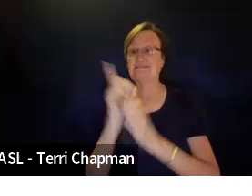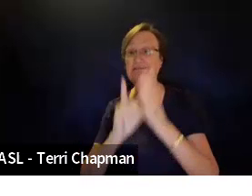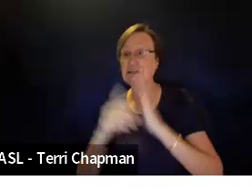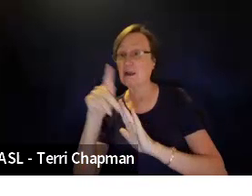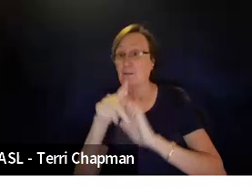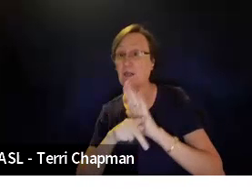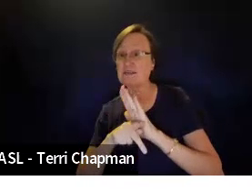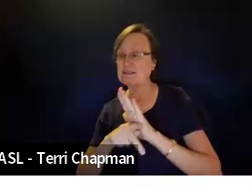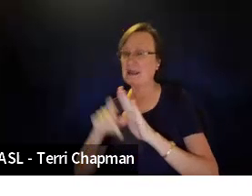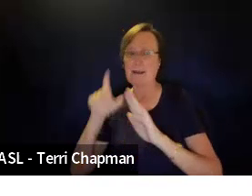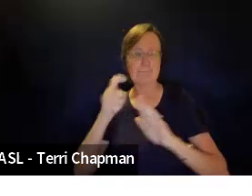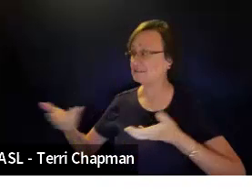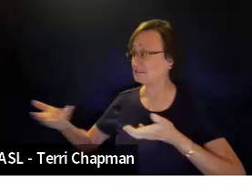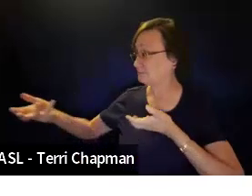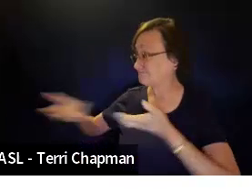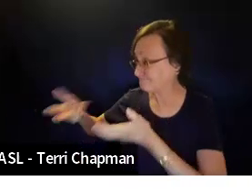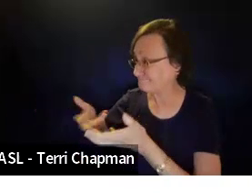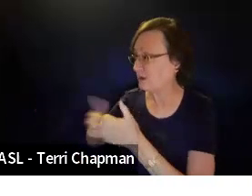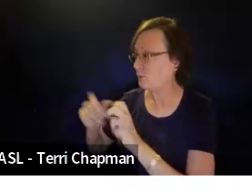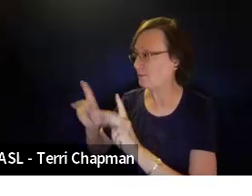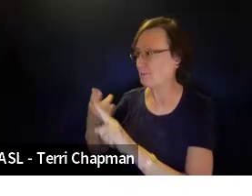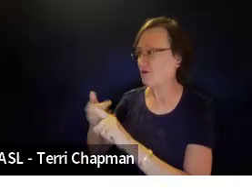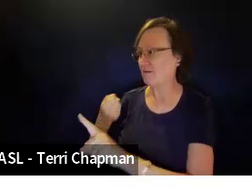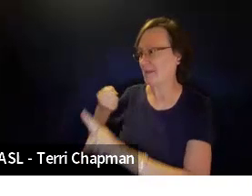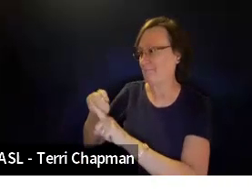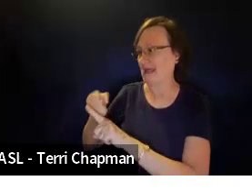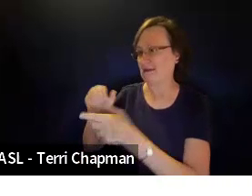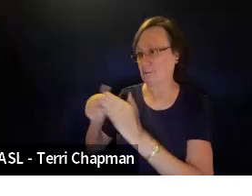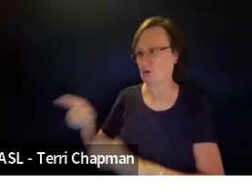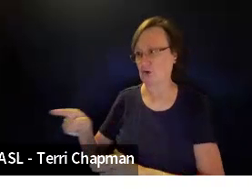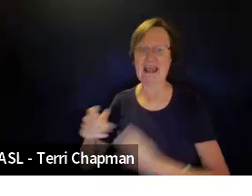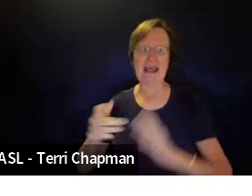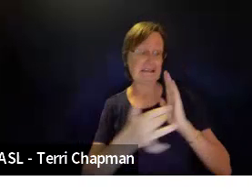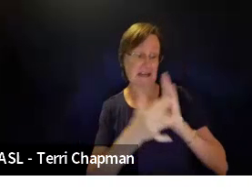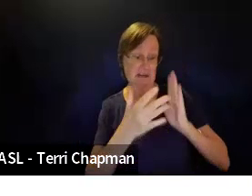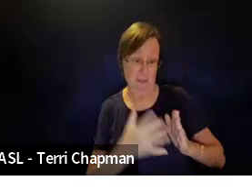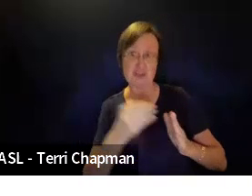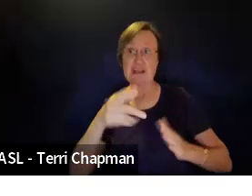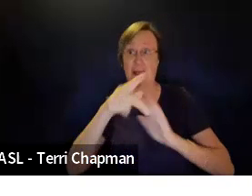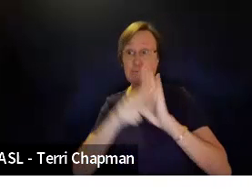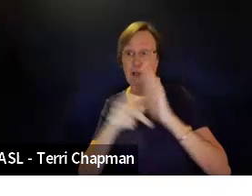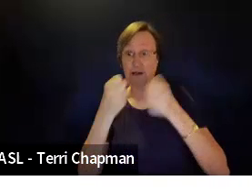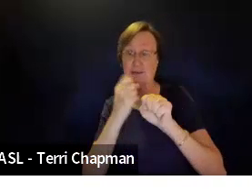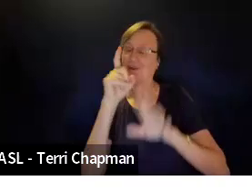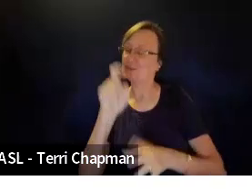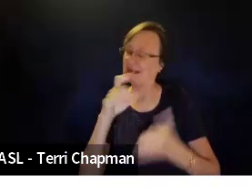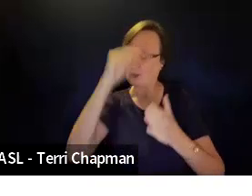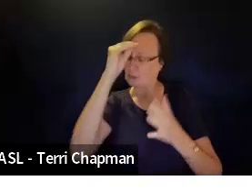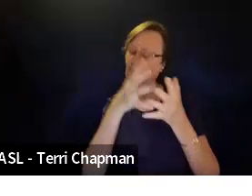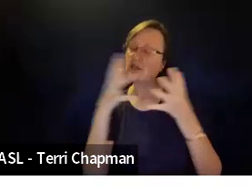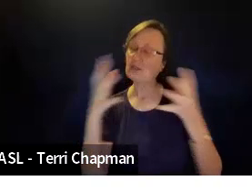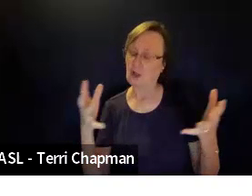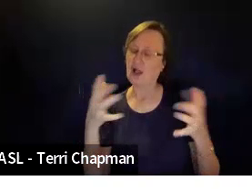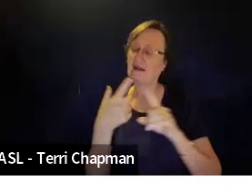from the impacted community. And both technologists and policymakers have a great deal to learn in that respect from members of the